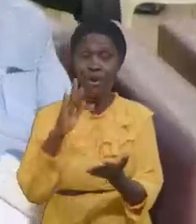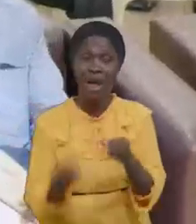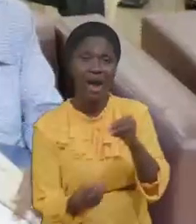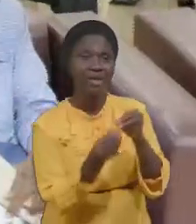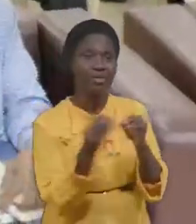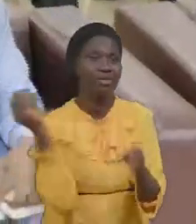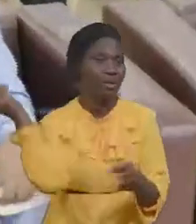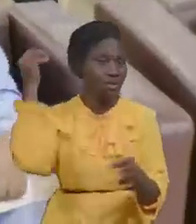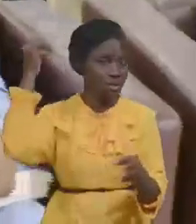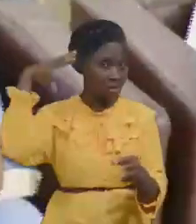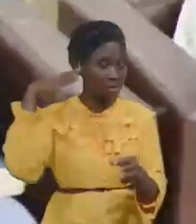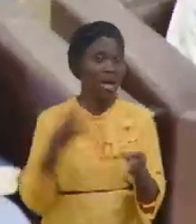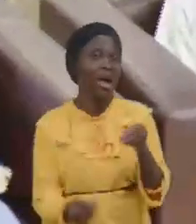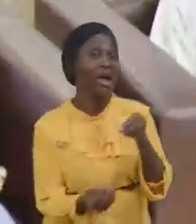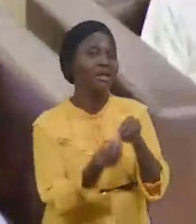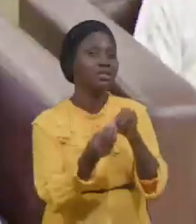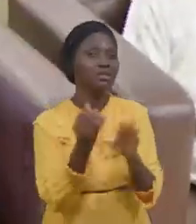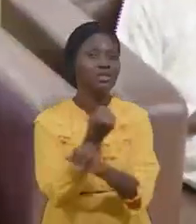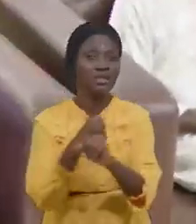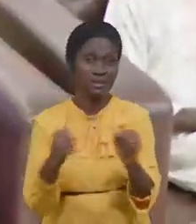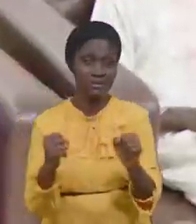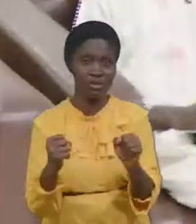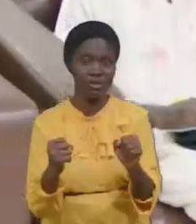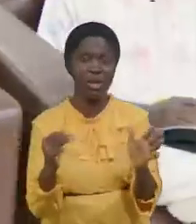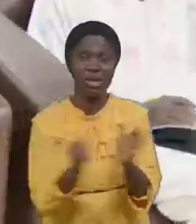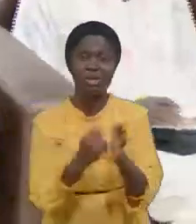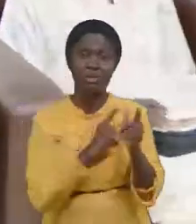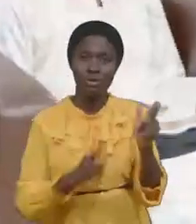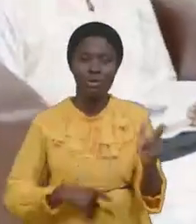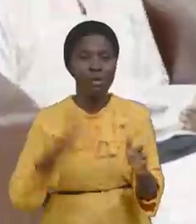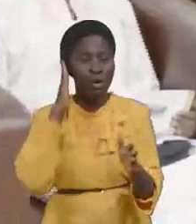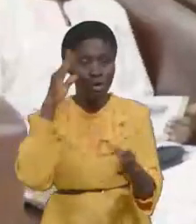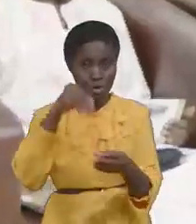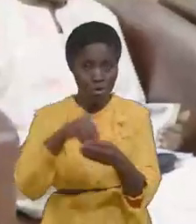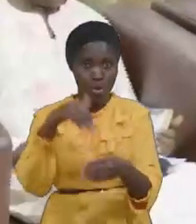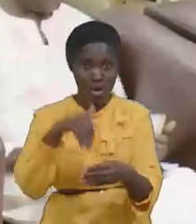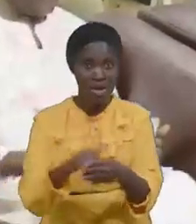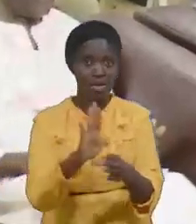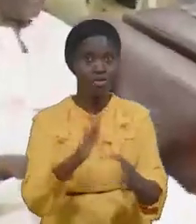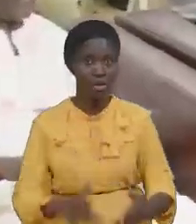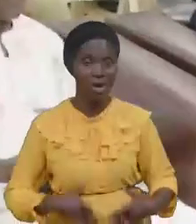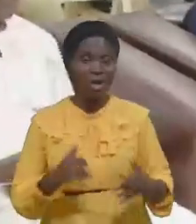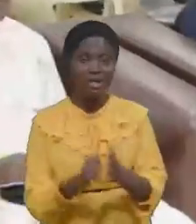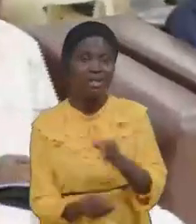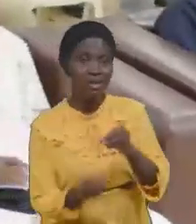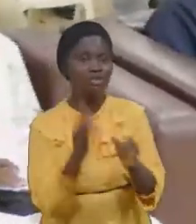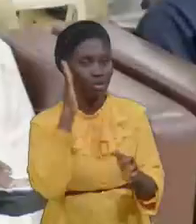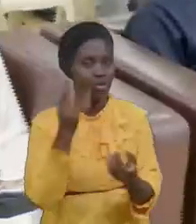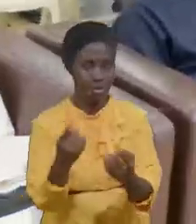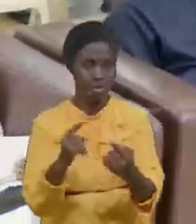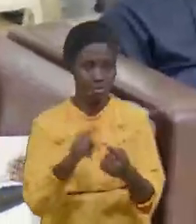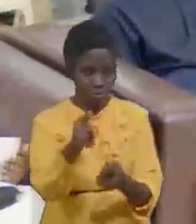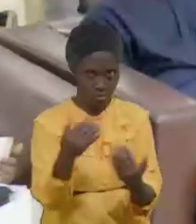grace, additional salvation that the Lord will put in your life, that addition will come to you